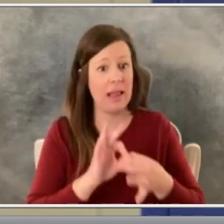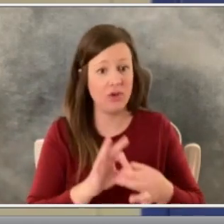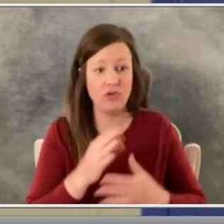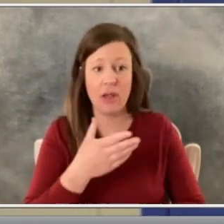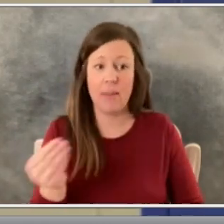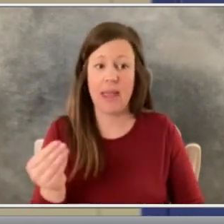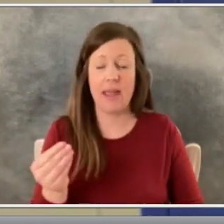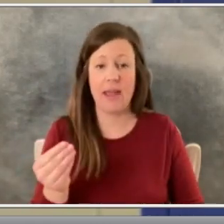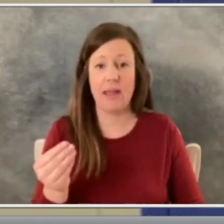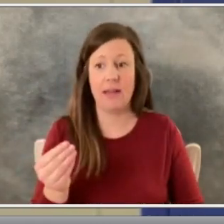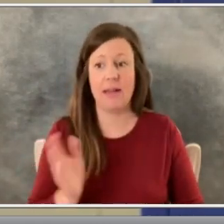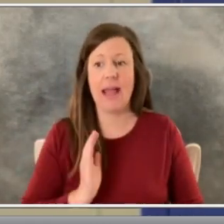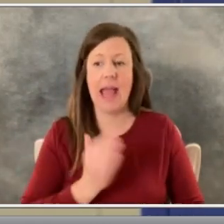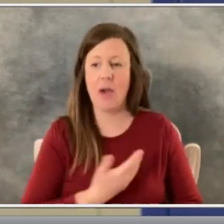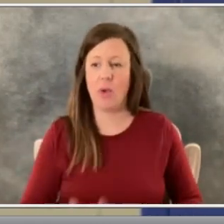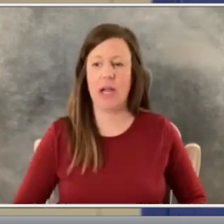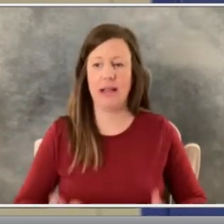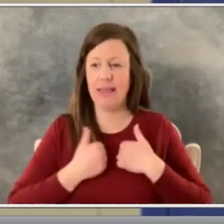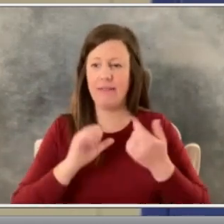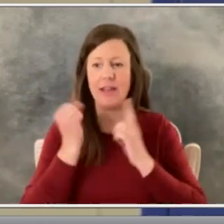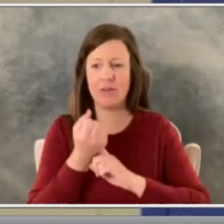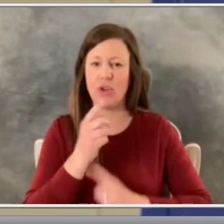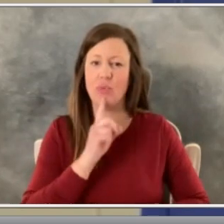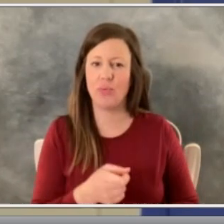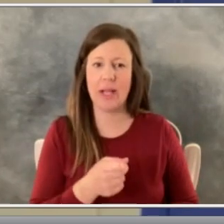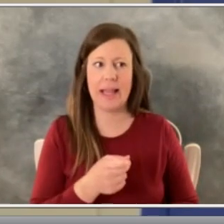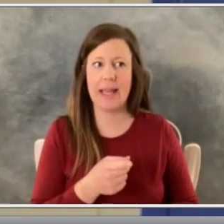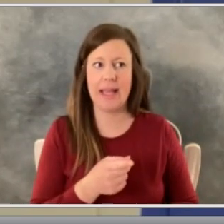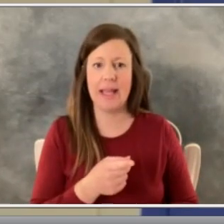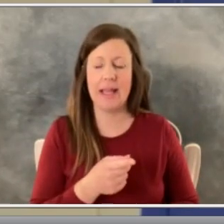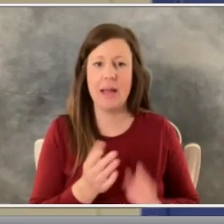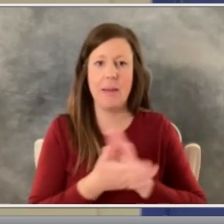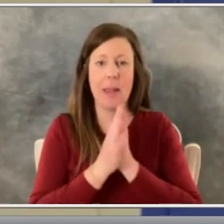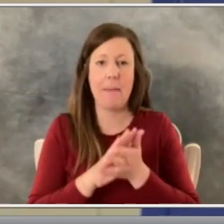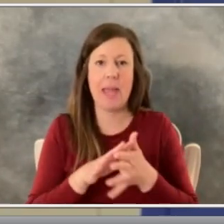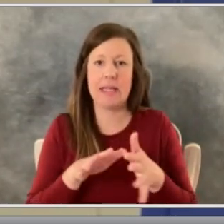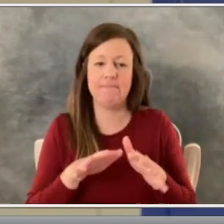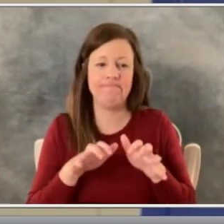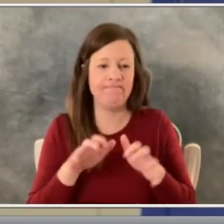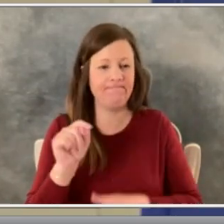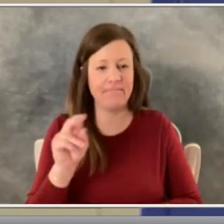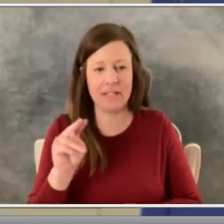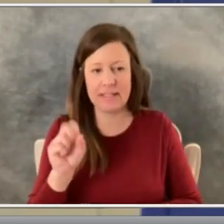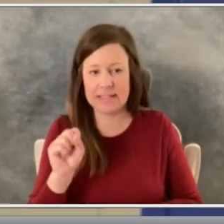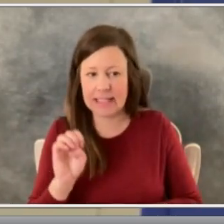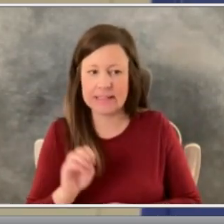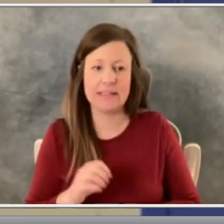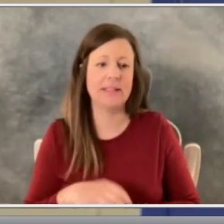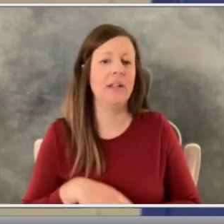Our, our living situation was getting tense. We were butt heads